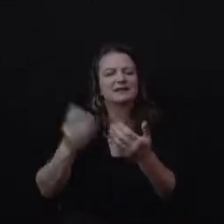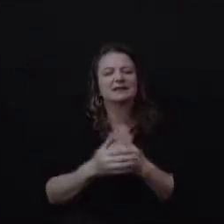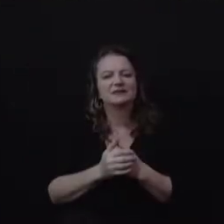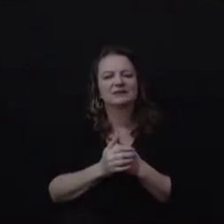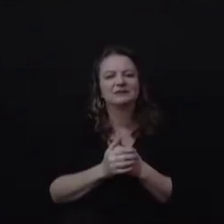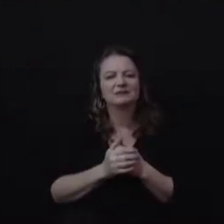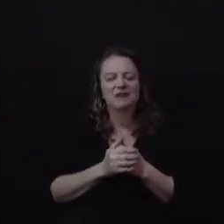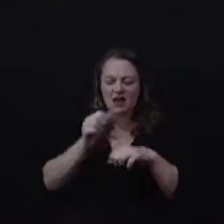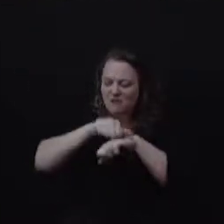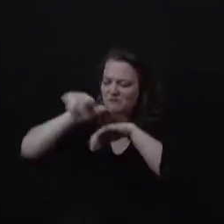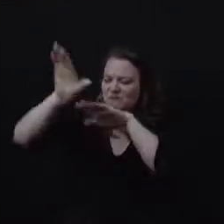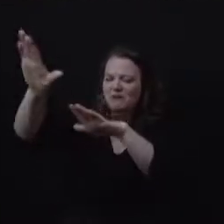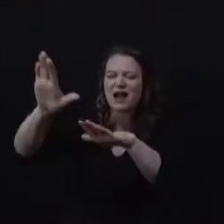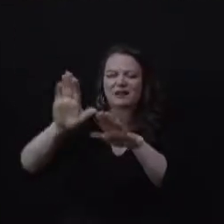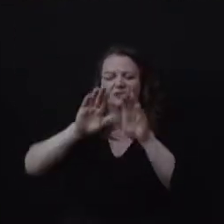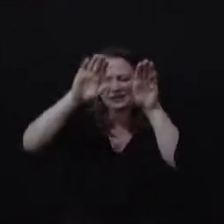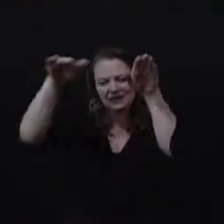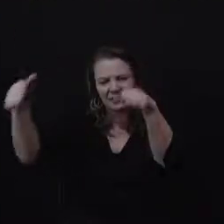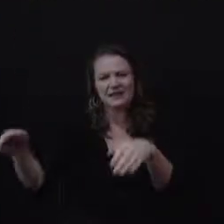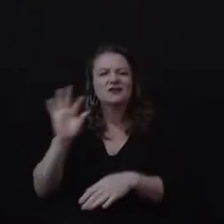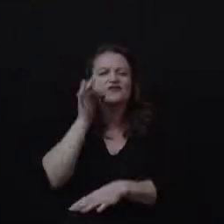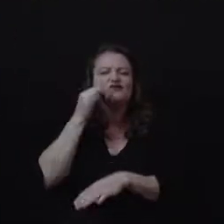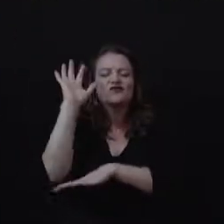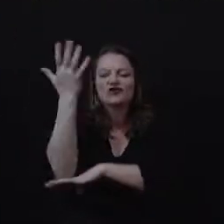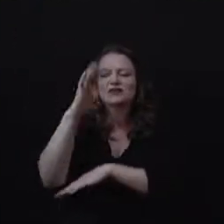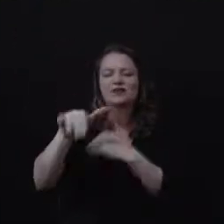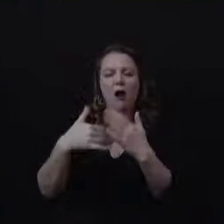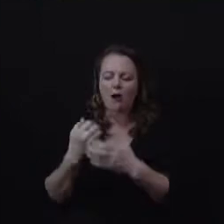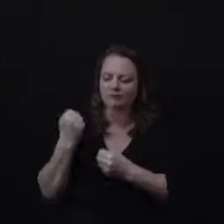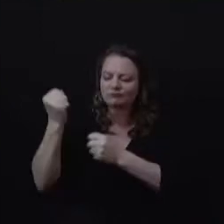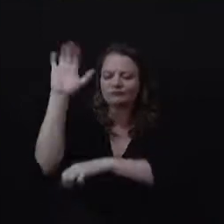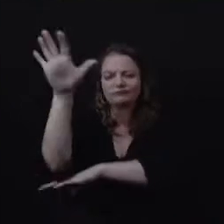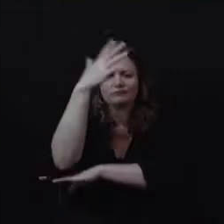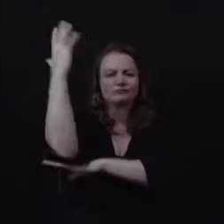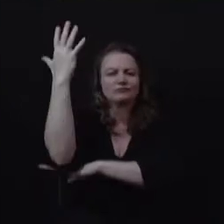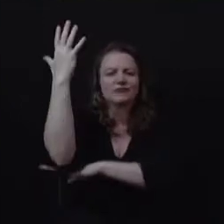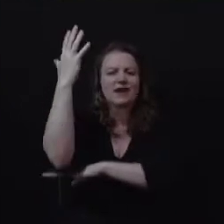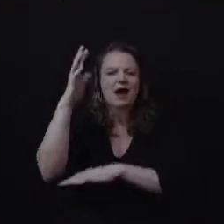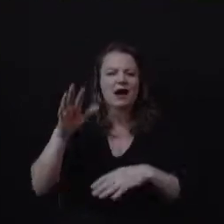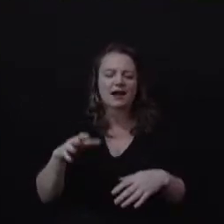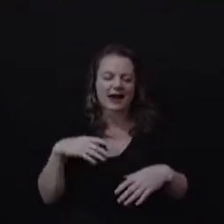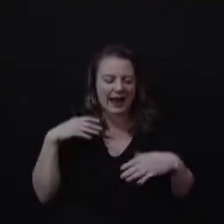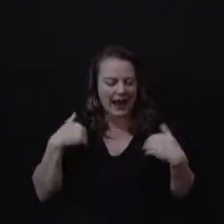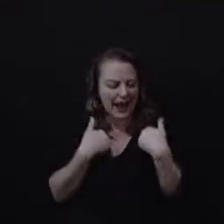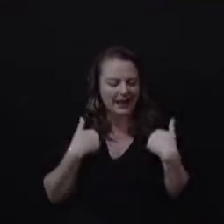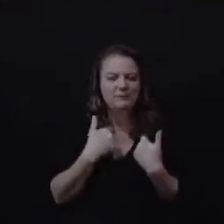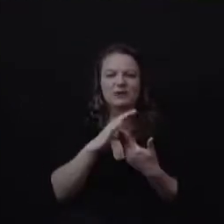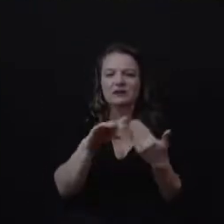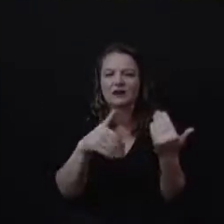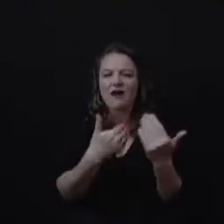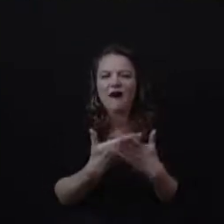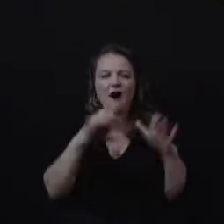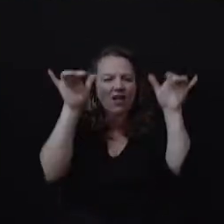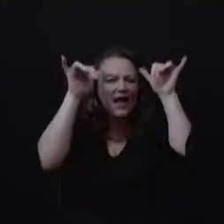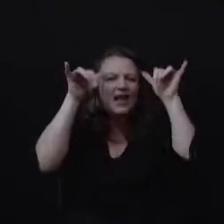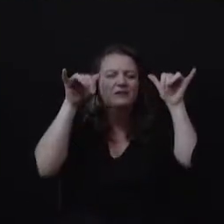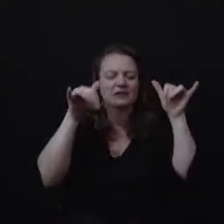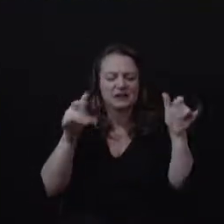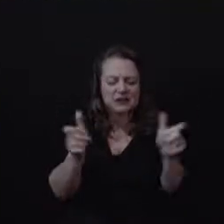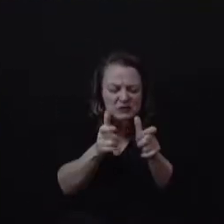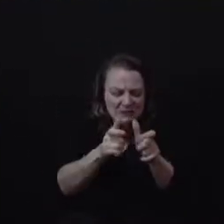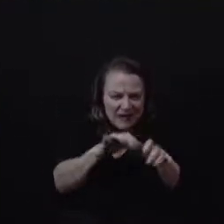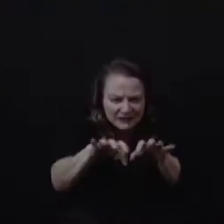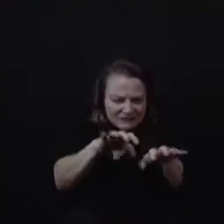and all hills, fruit trees and all cedars, wild animals and all livestock, small